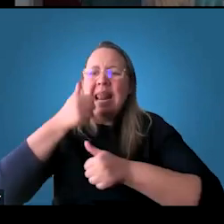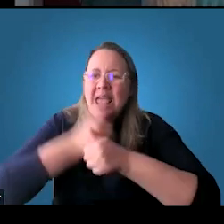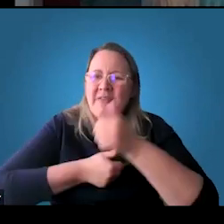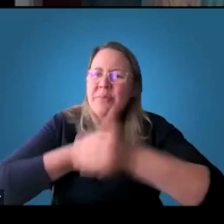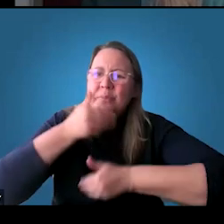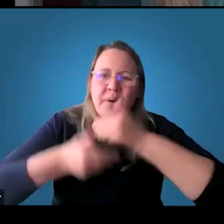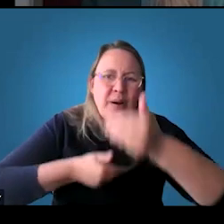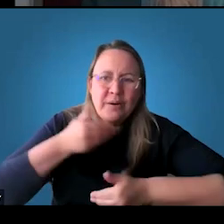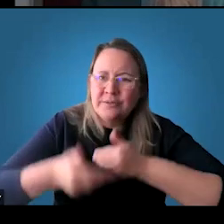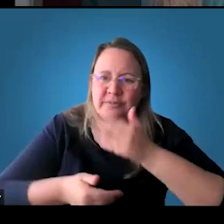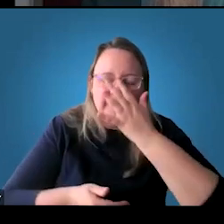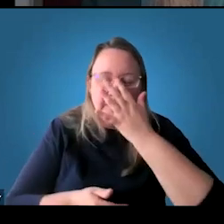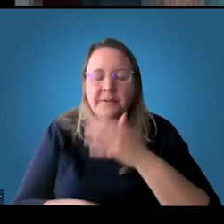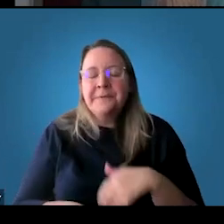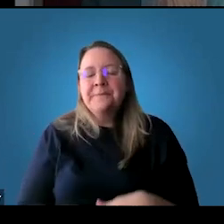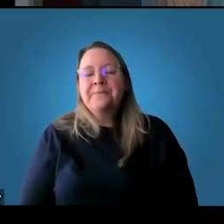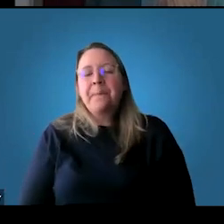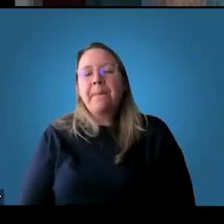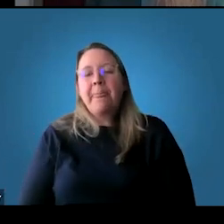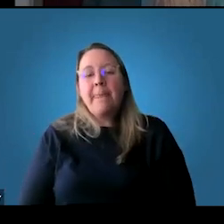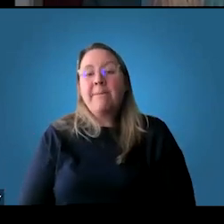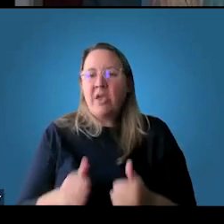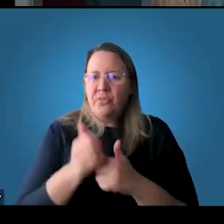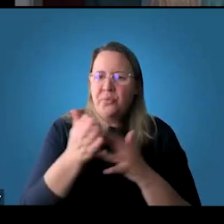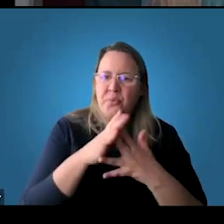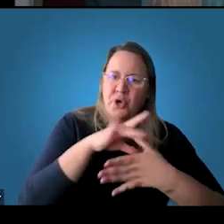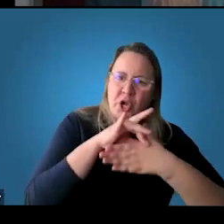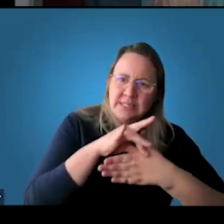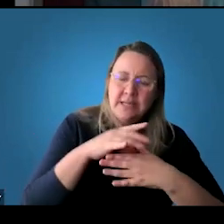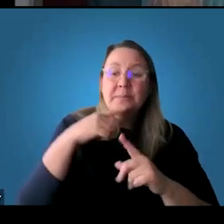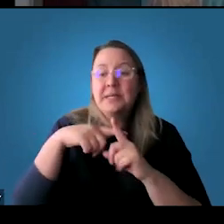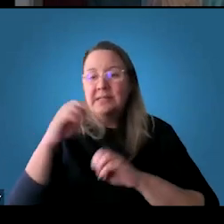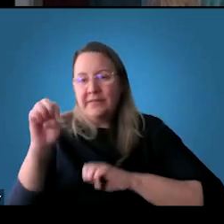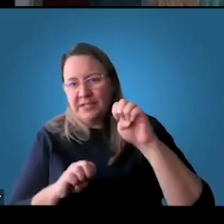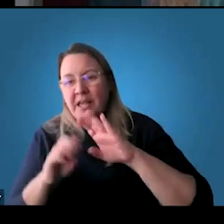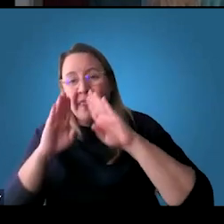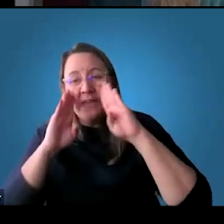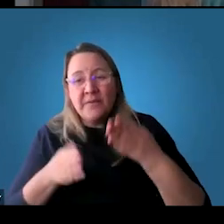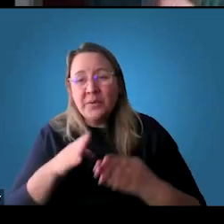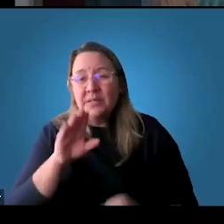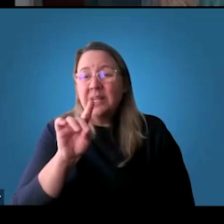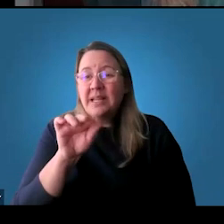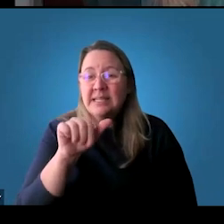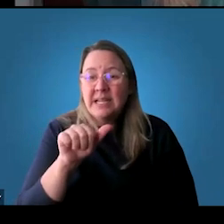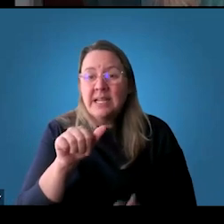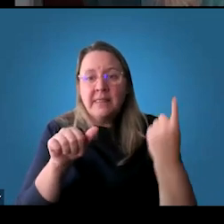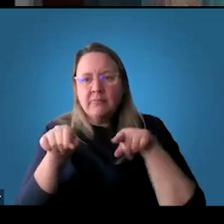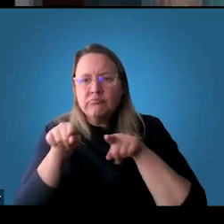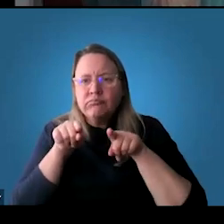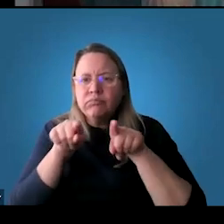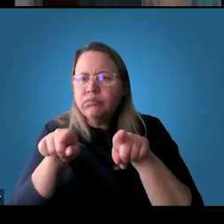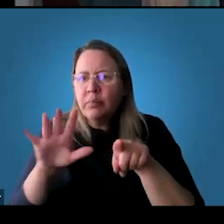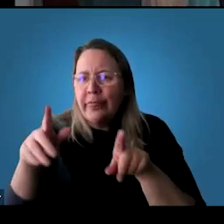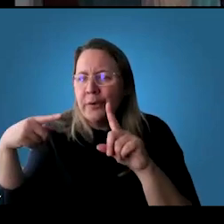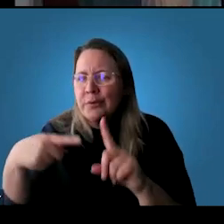process, including content creation and evaluation. They focused on data and milestones that aligned with their organizational